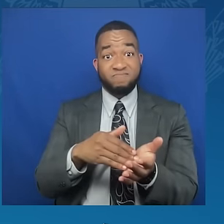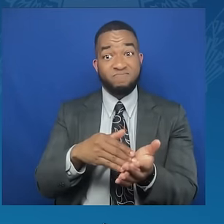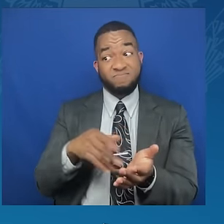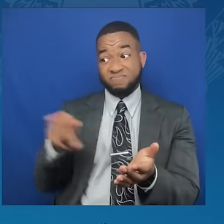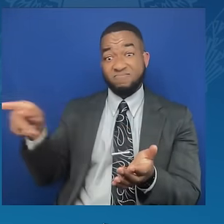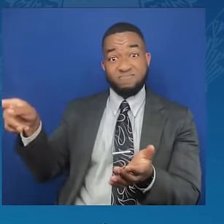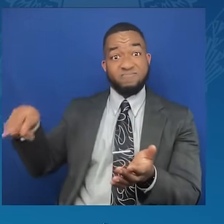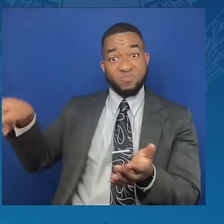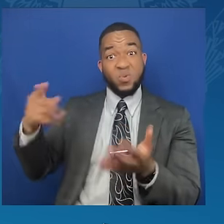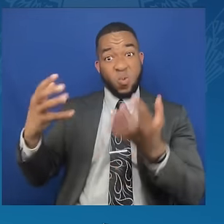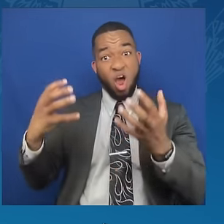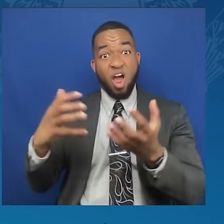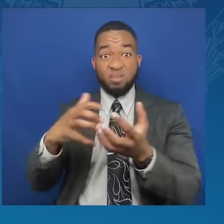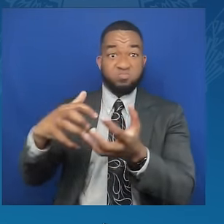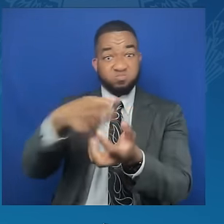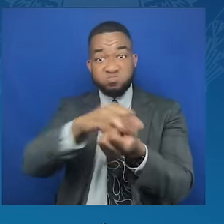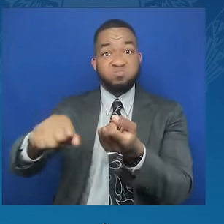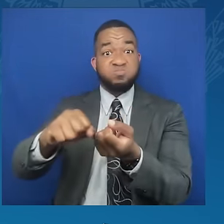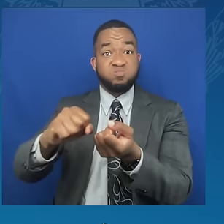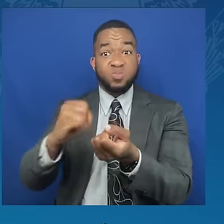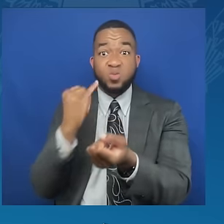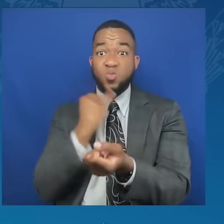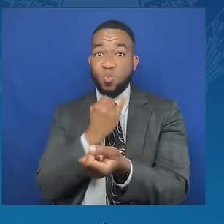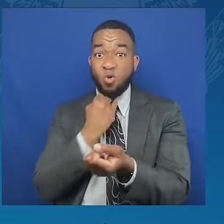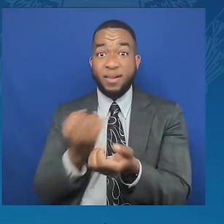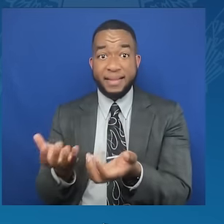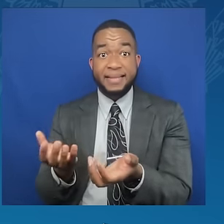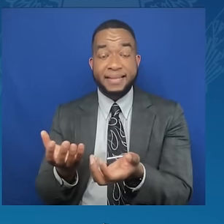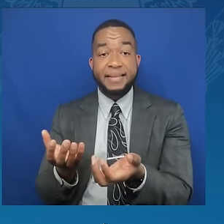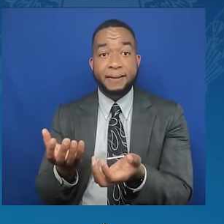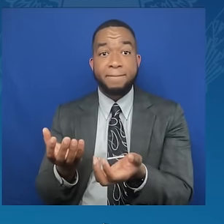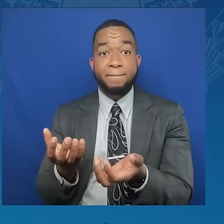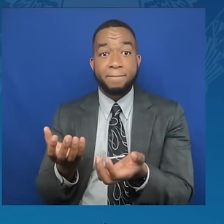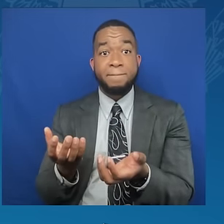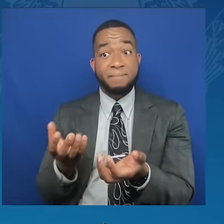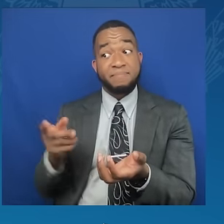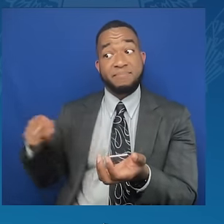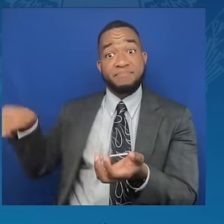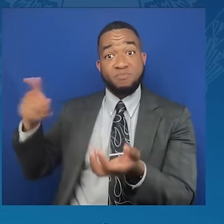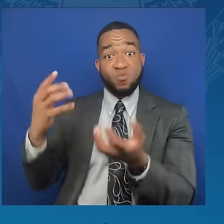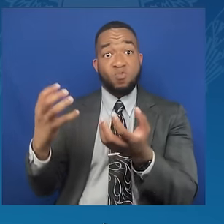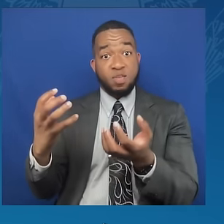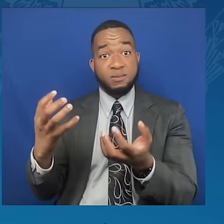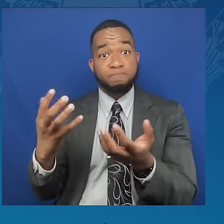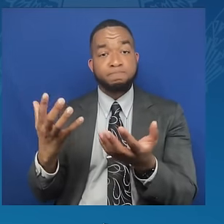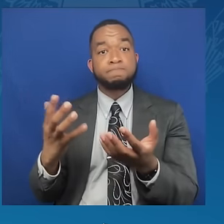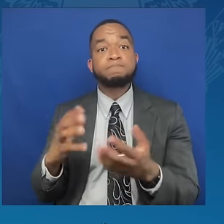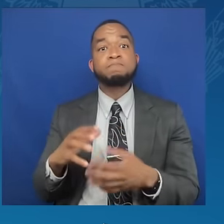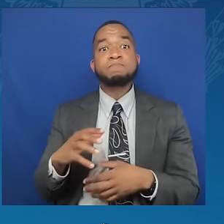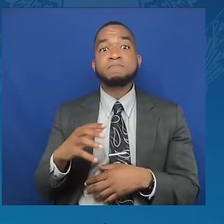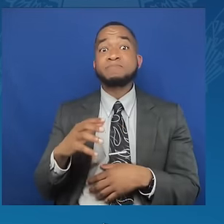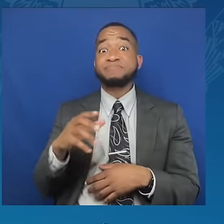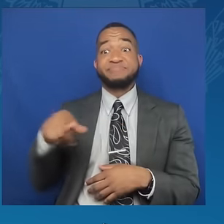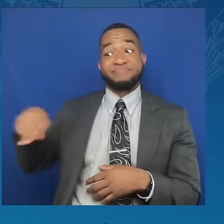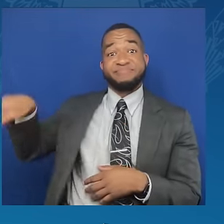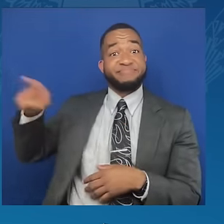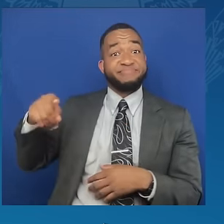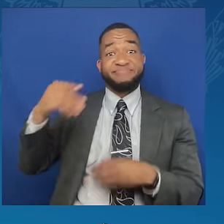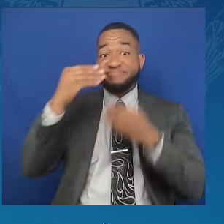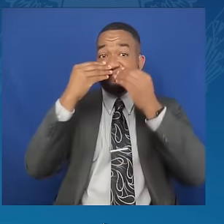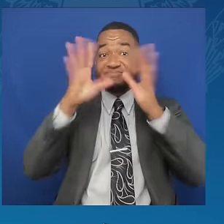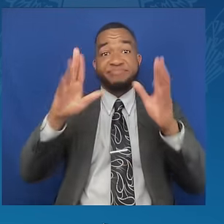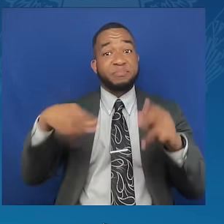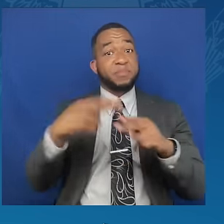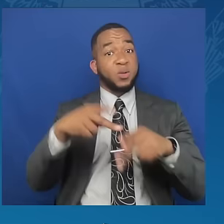no regard for innocent life, including for the people of Gaza, who have suffered under its rule for almost